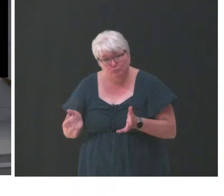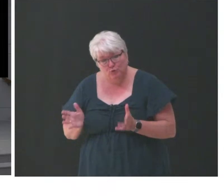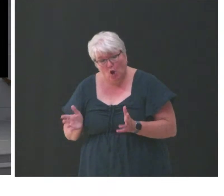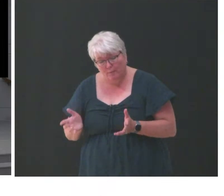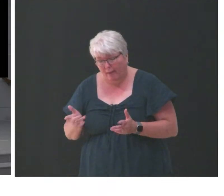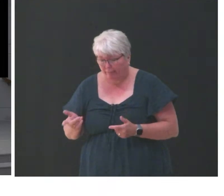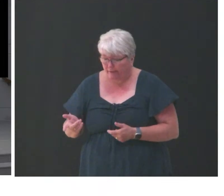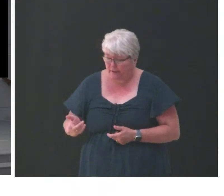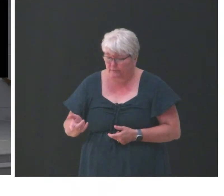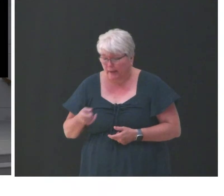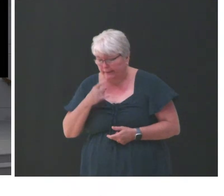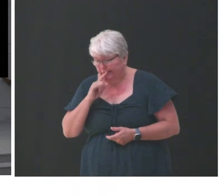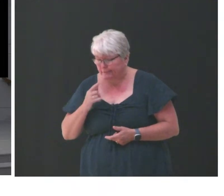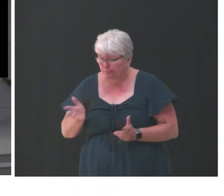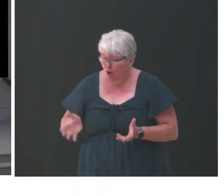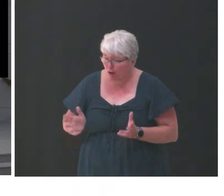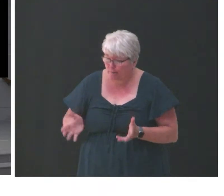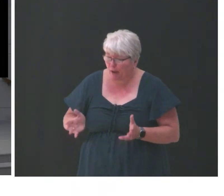about things like,